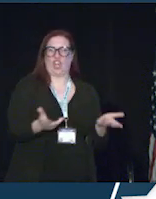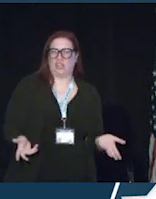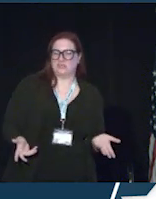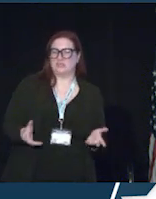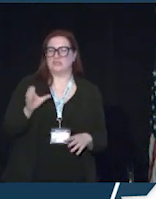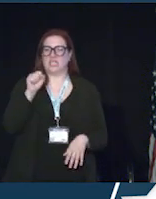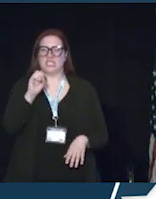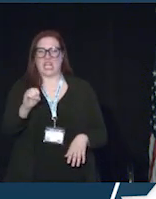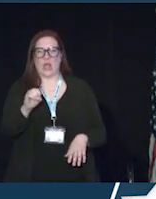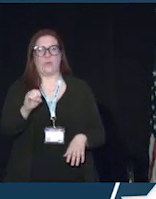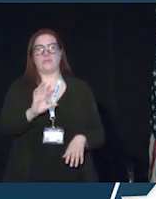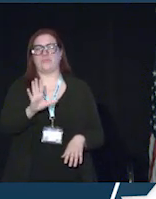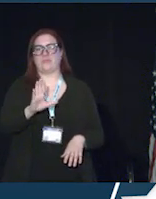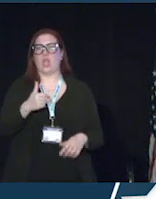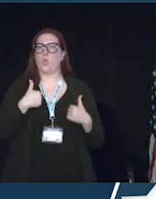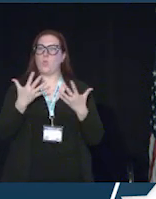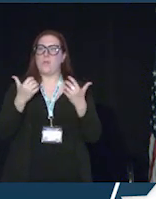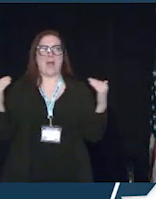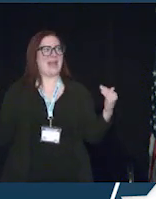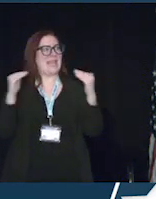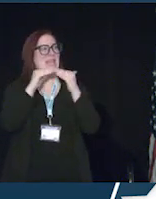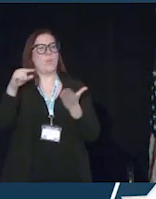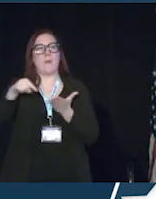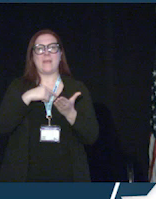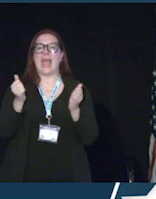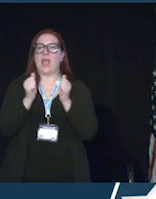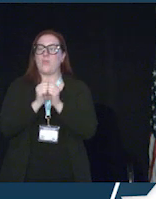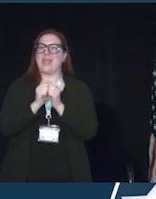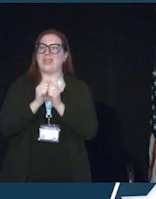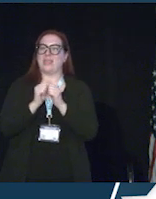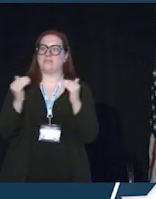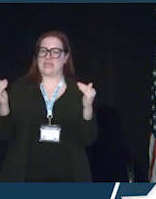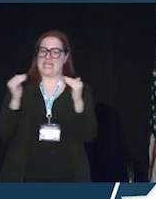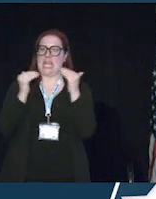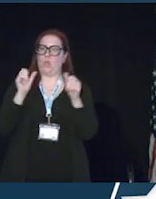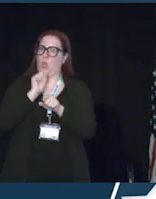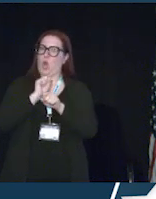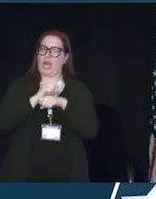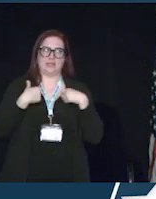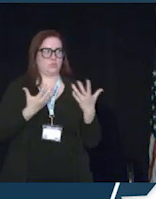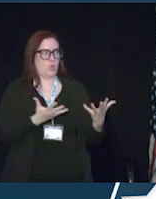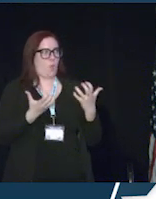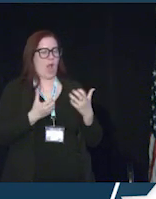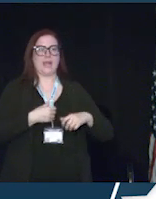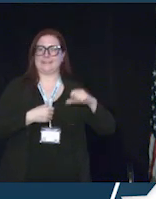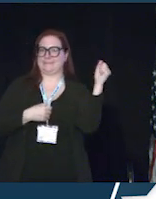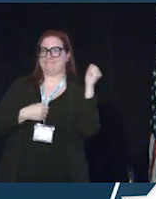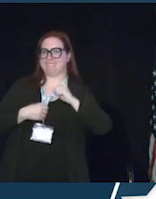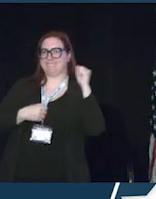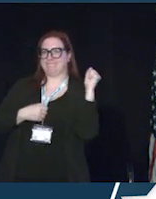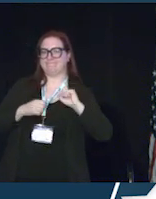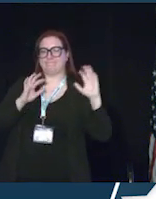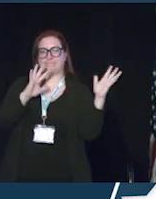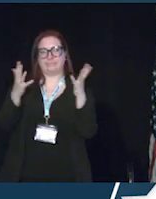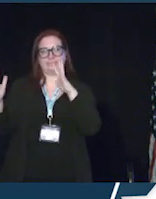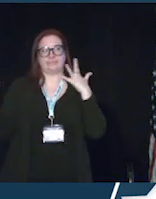So we want equal pay for equal work. So that, yeah, thank you.